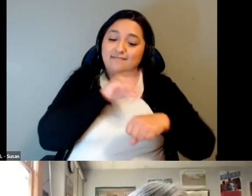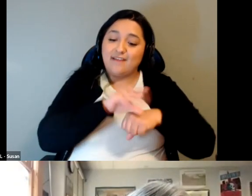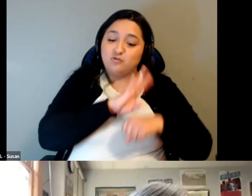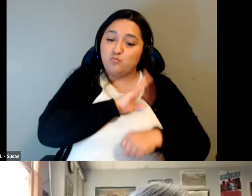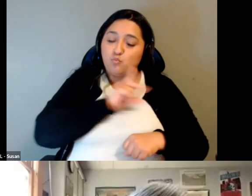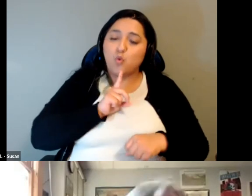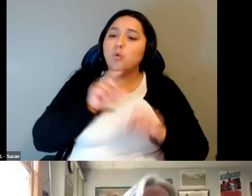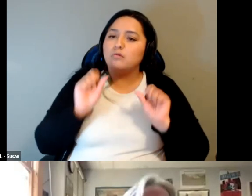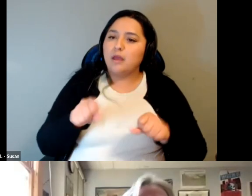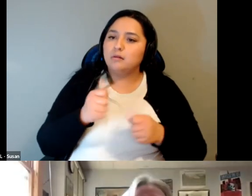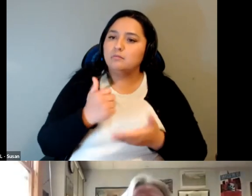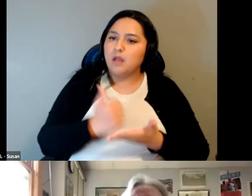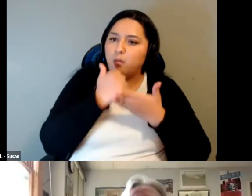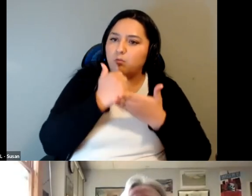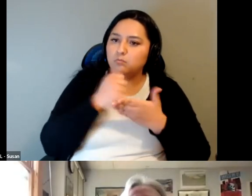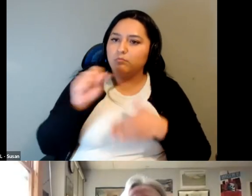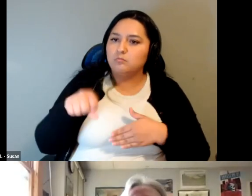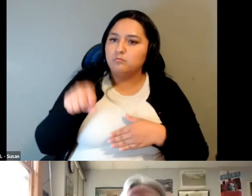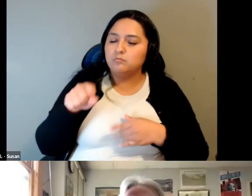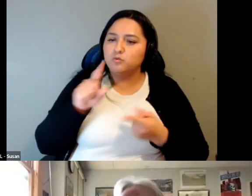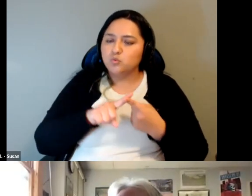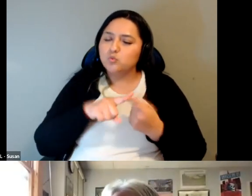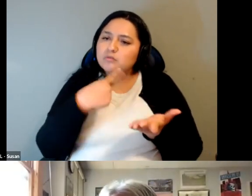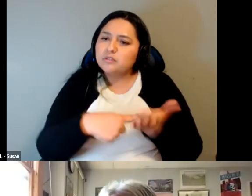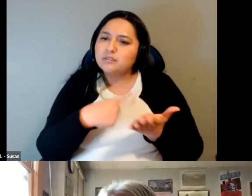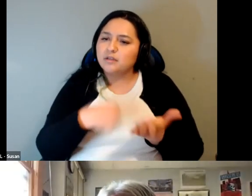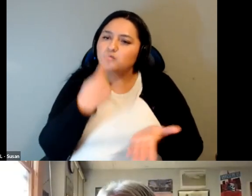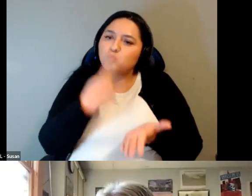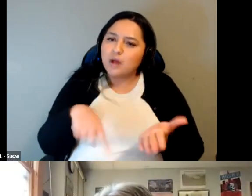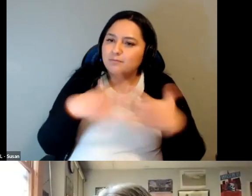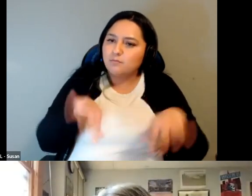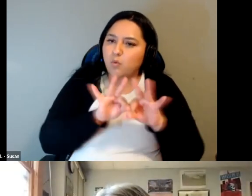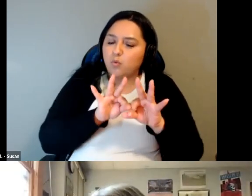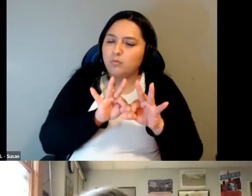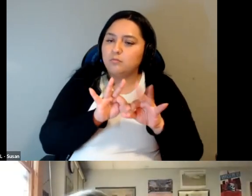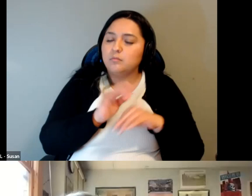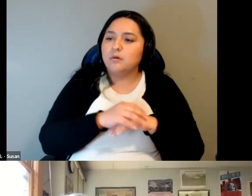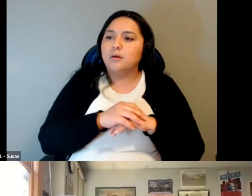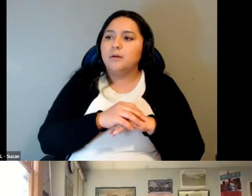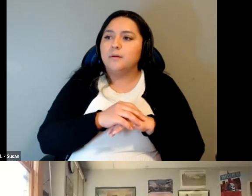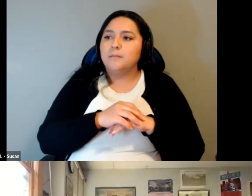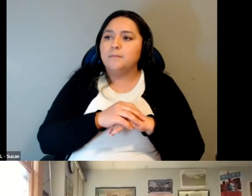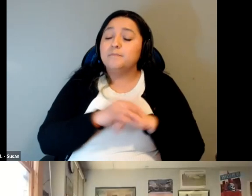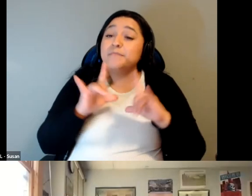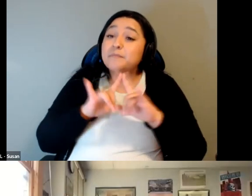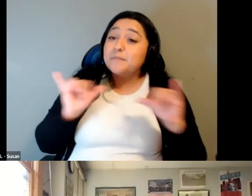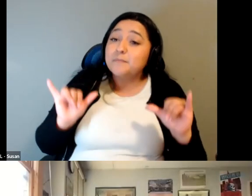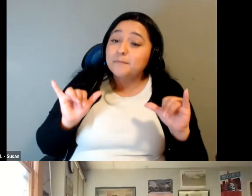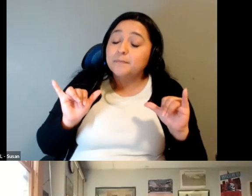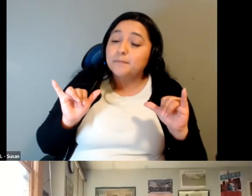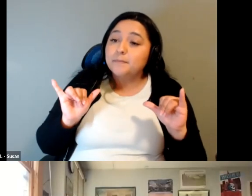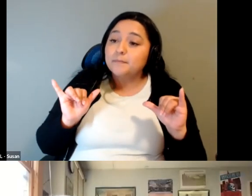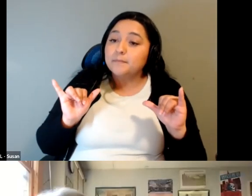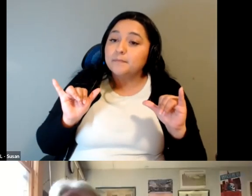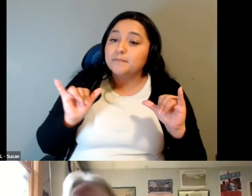that are relevant. Having said that, I'm not sure that that's really that helpful. I mean, that what's really helpful is having